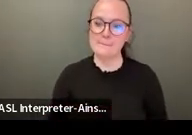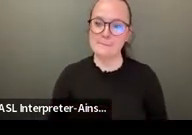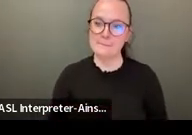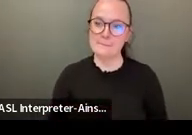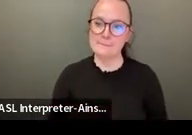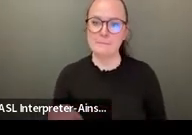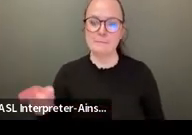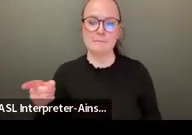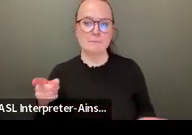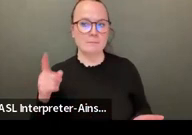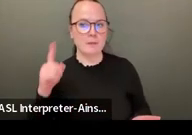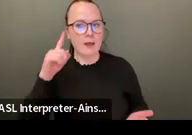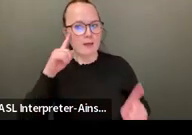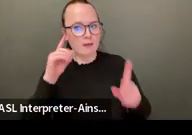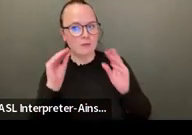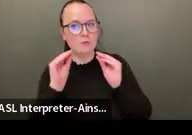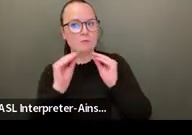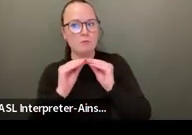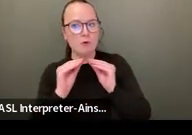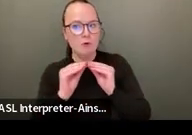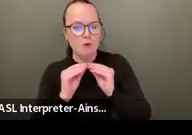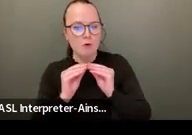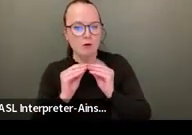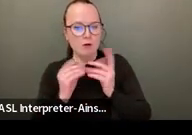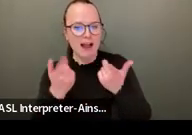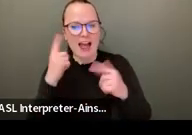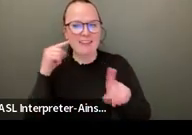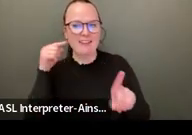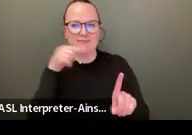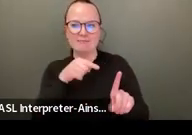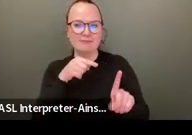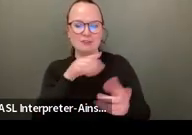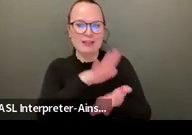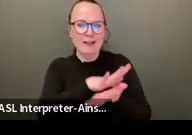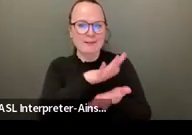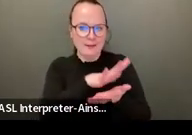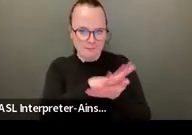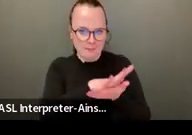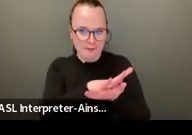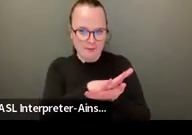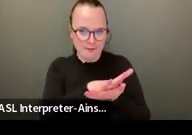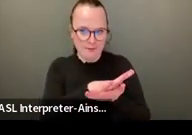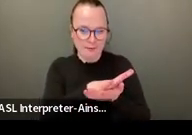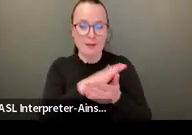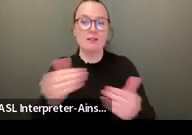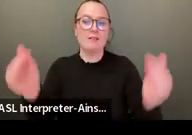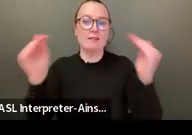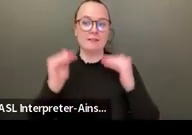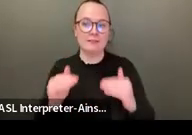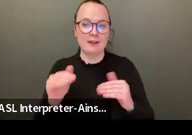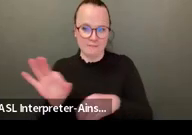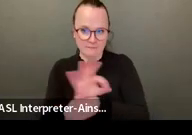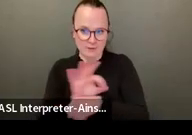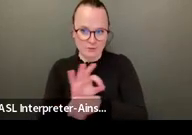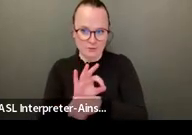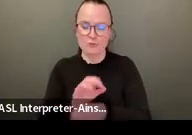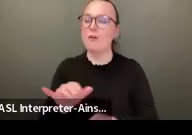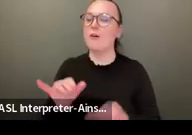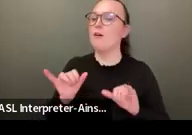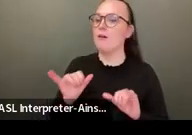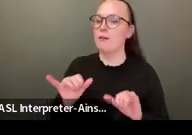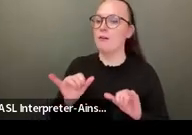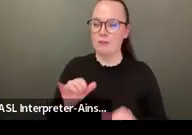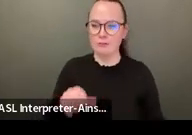I think there are more present level because I think this is just academic and then we'll talk about functional. So it is, the